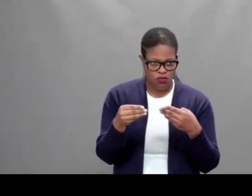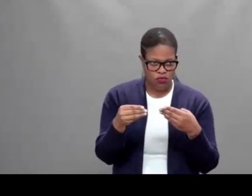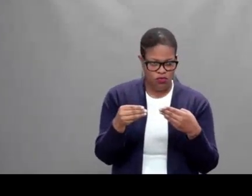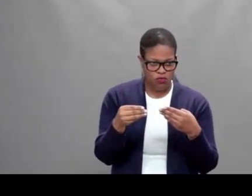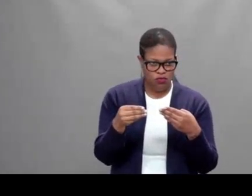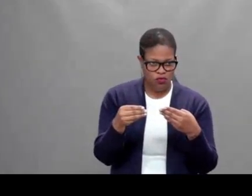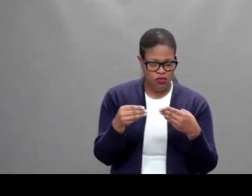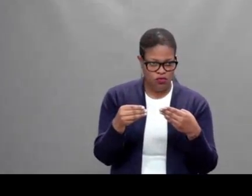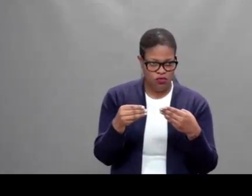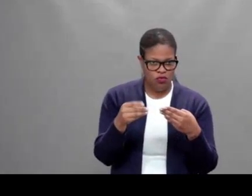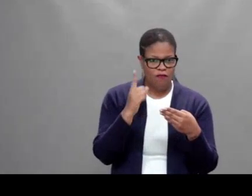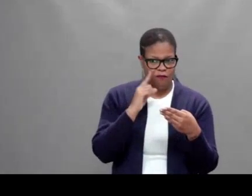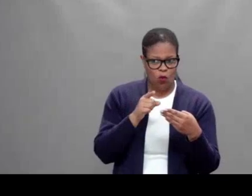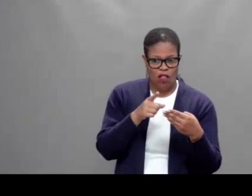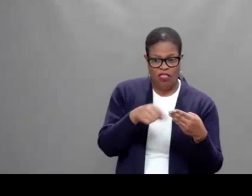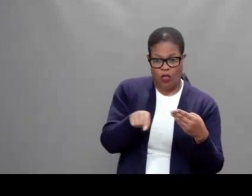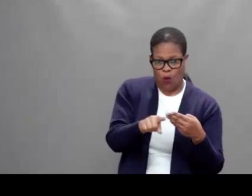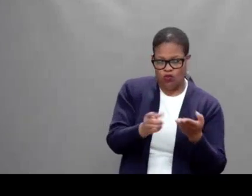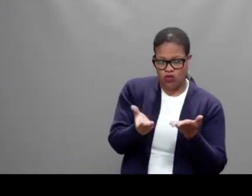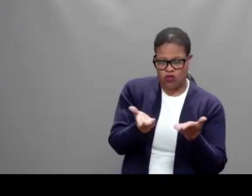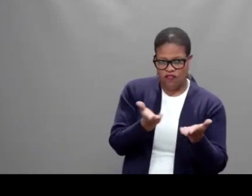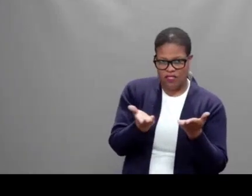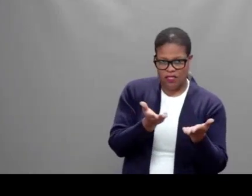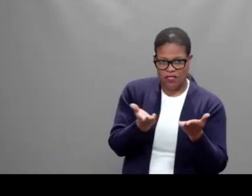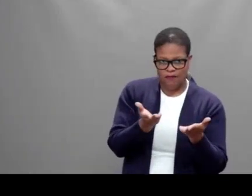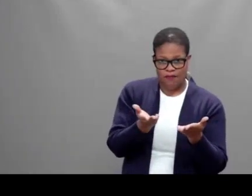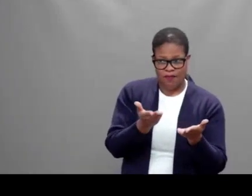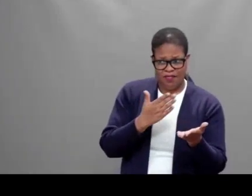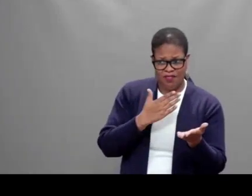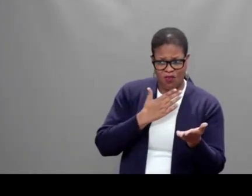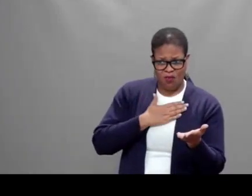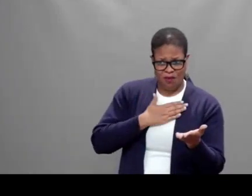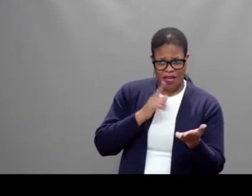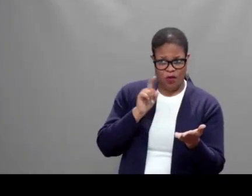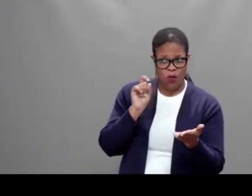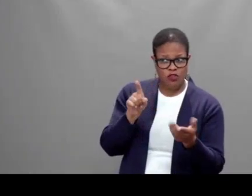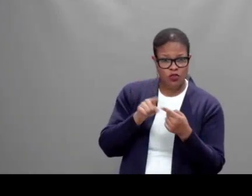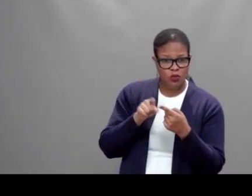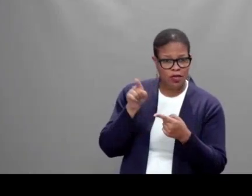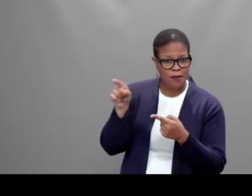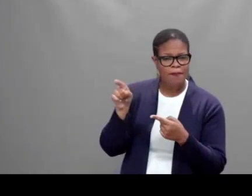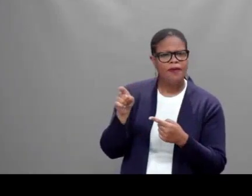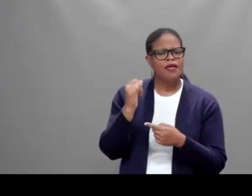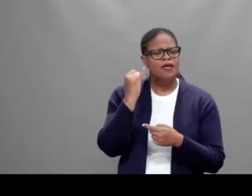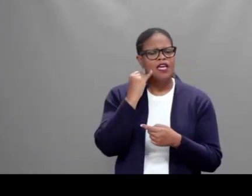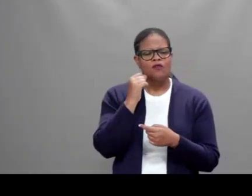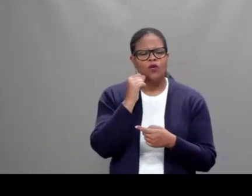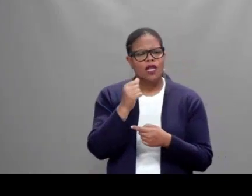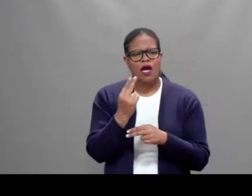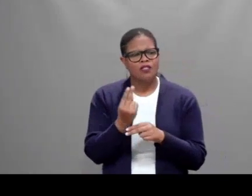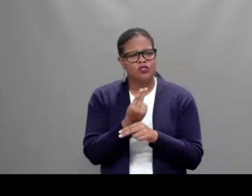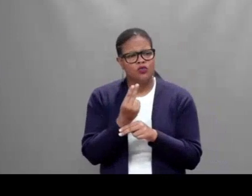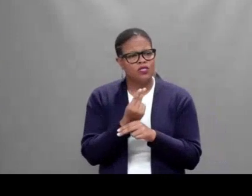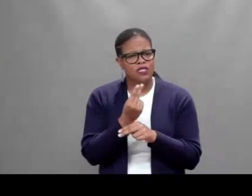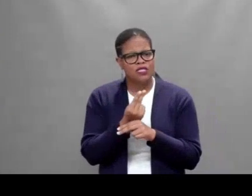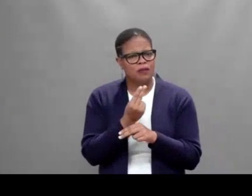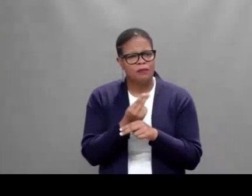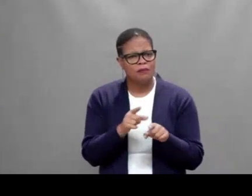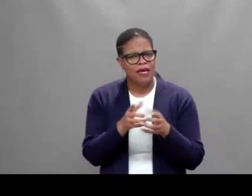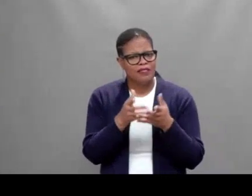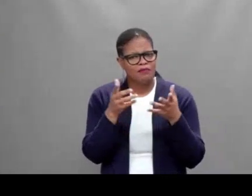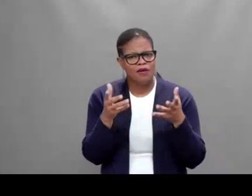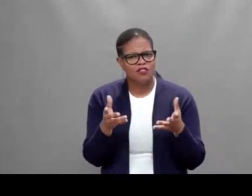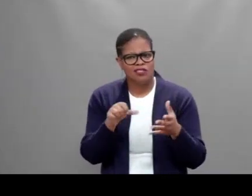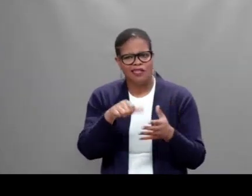$60,000 towards those services. And so my question to him was, well, if we're not using them as